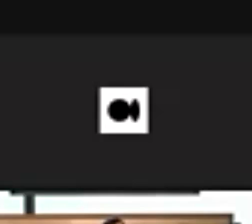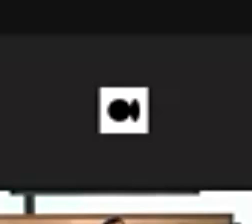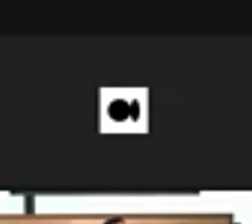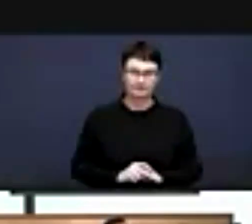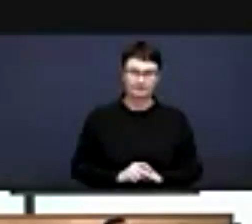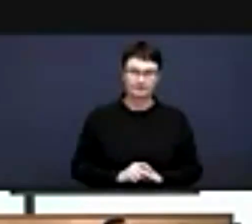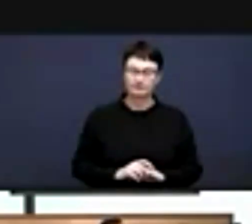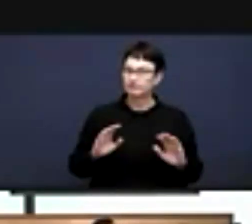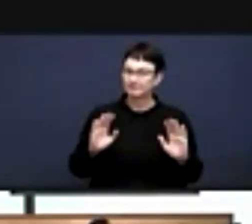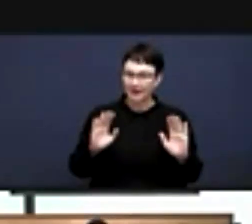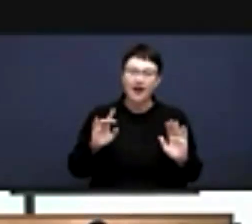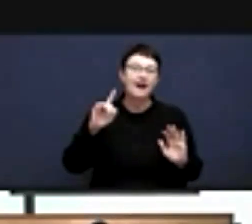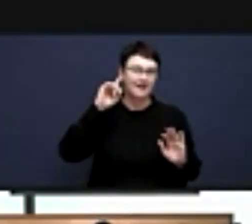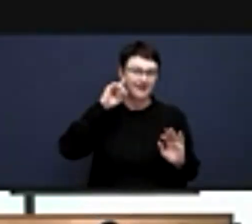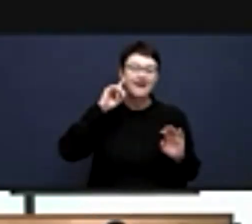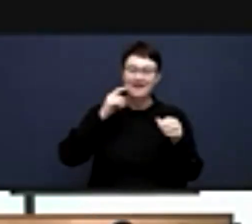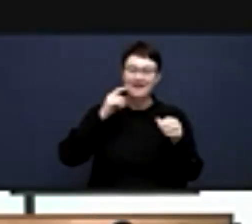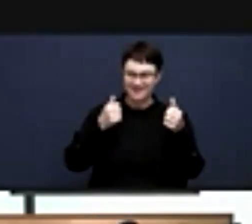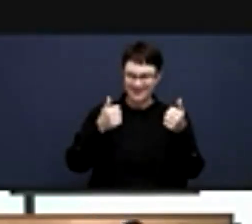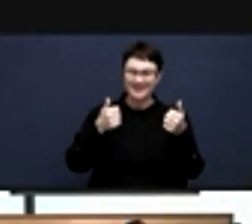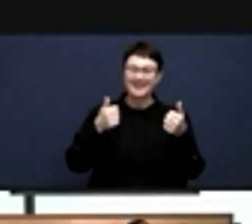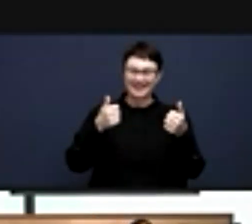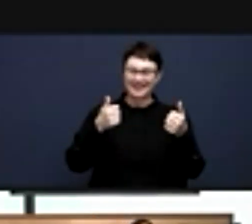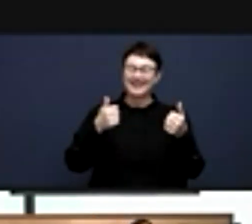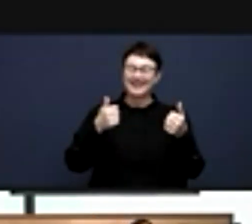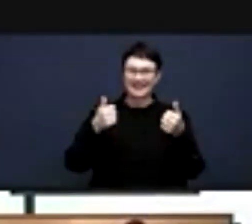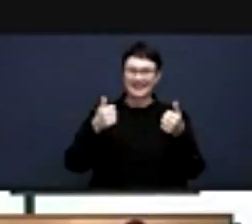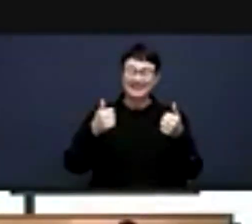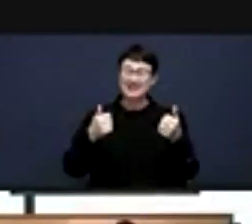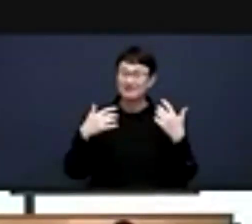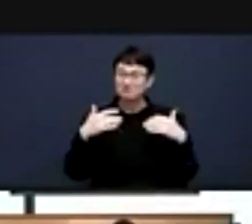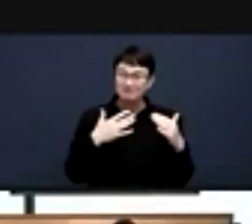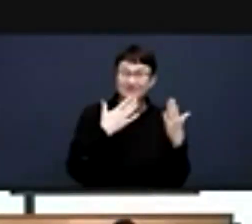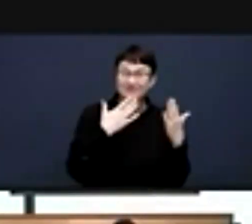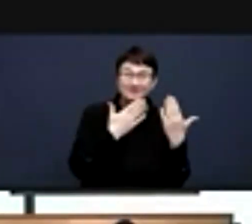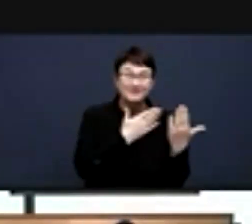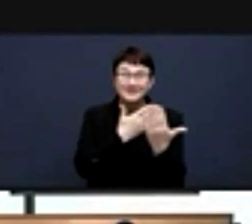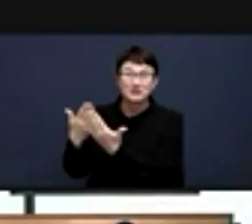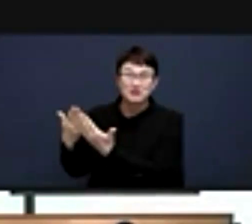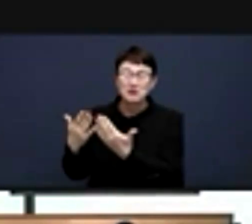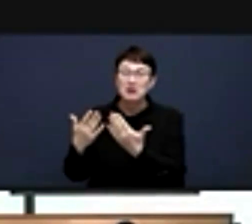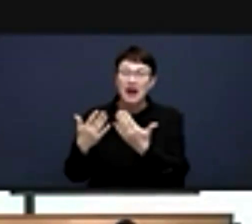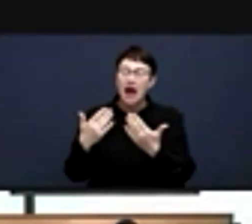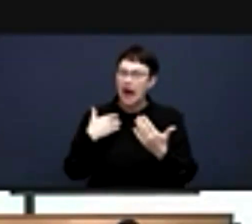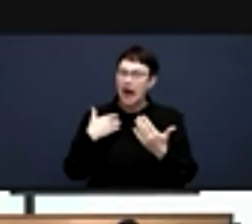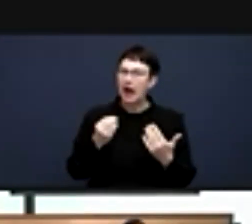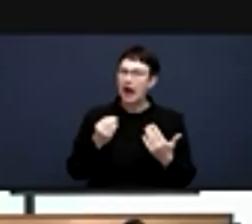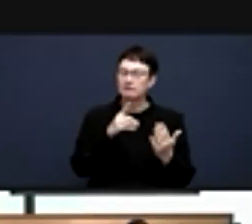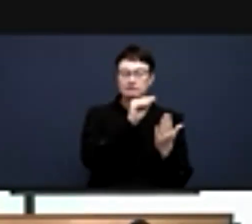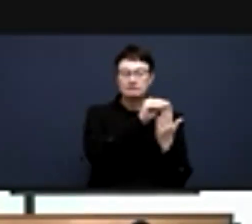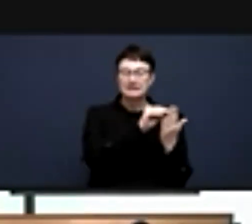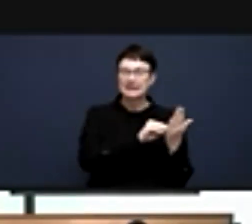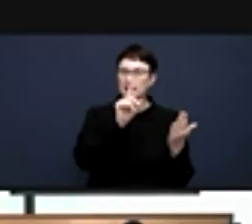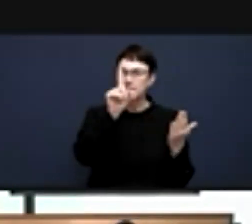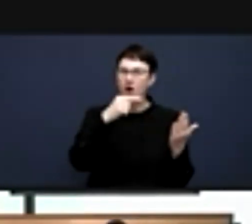it, now, yes. Yes, good. Thank you very much. I do have some notes, but sometimes I don't understand my handwriting.